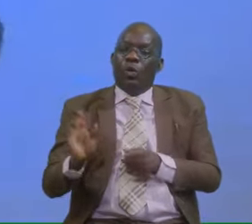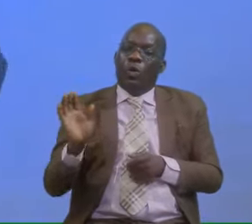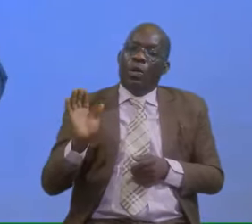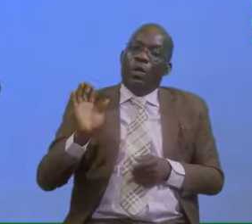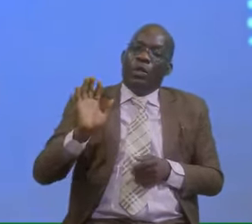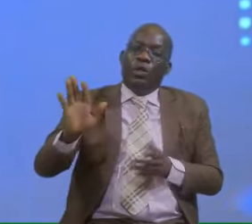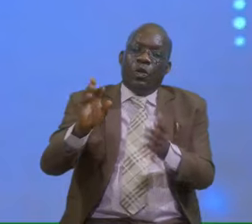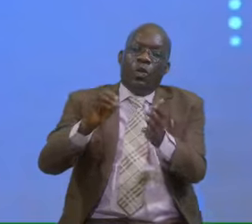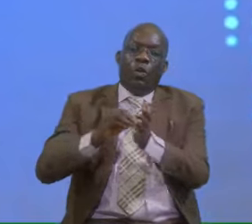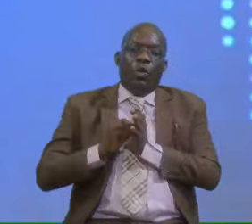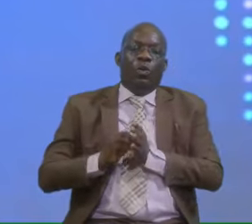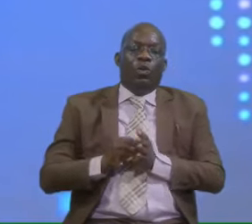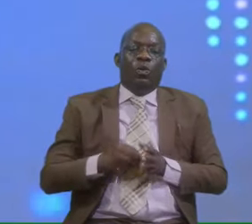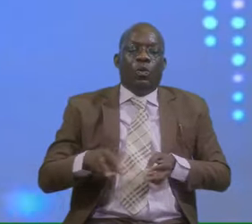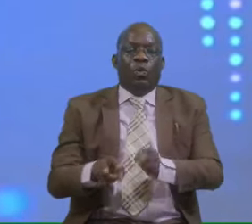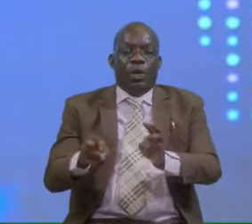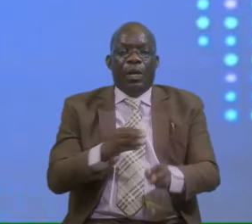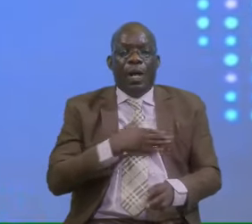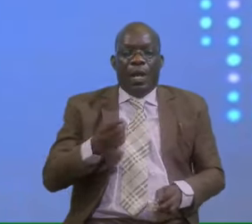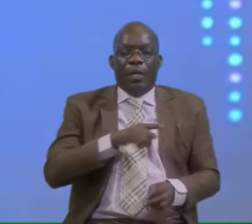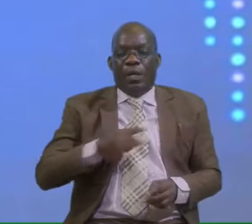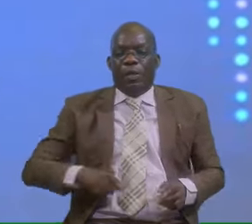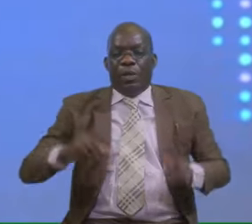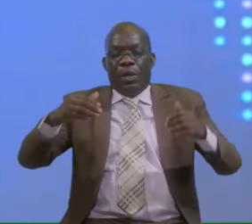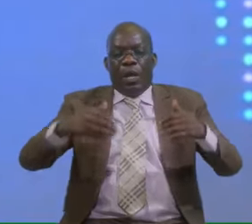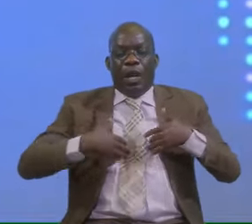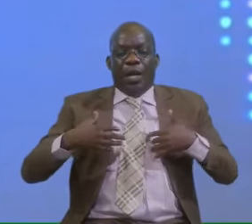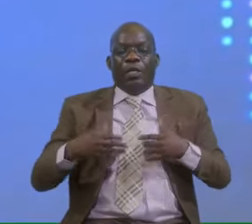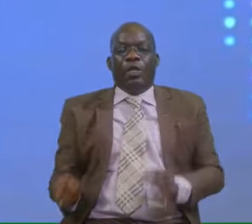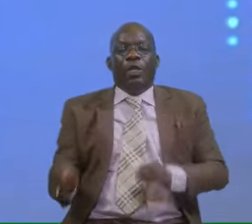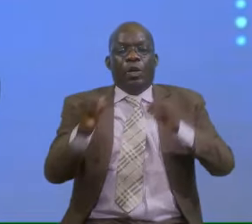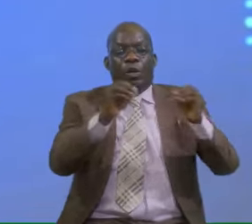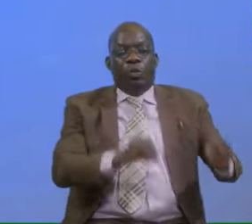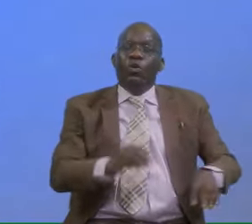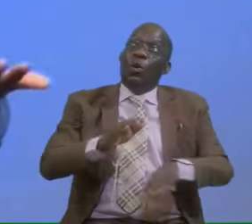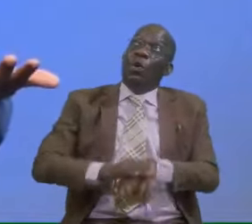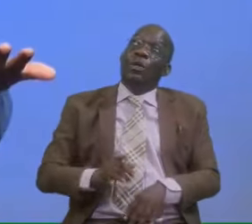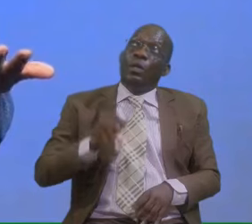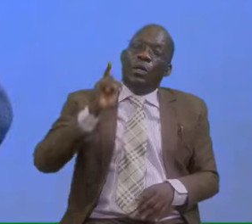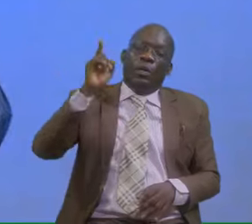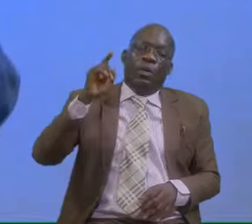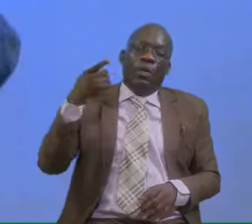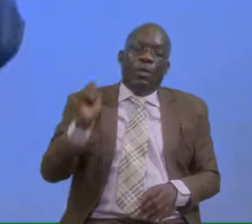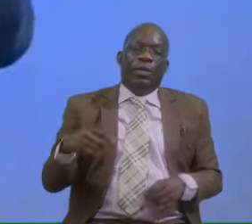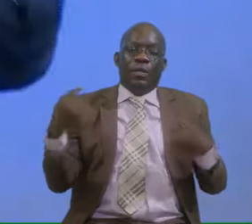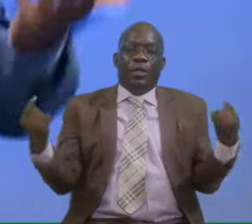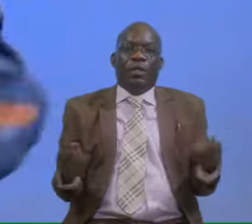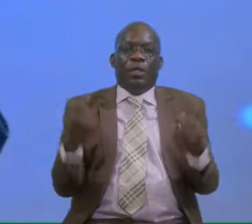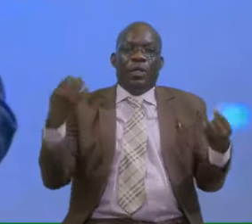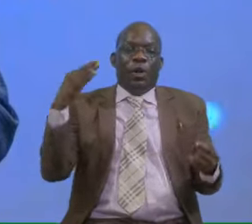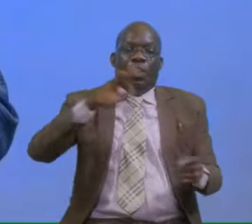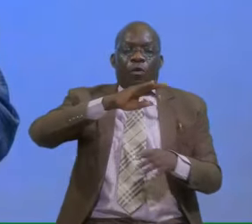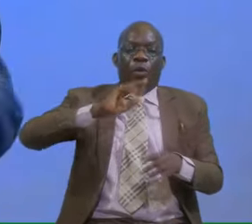way, and the Lord has laid on him the iniquity of